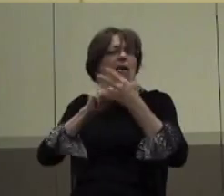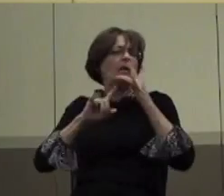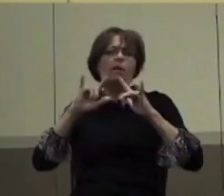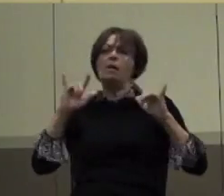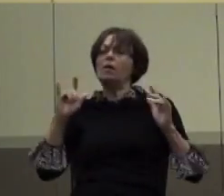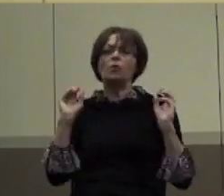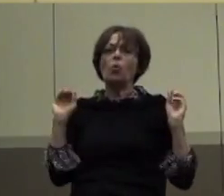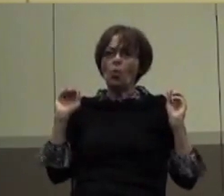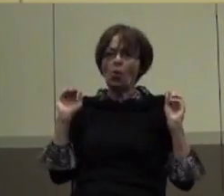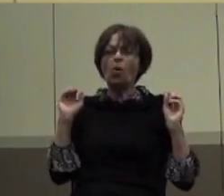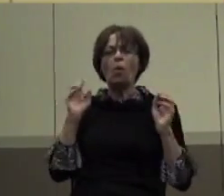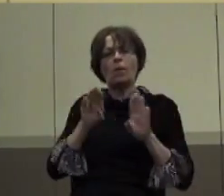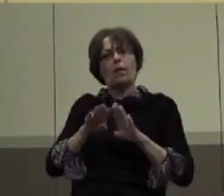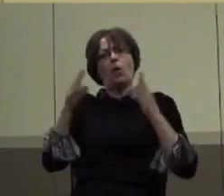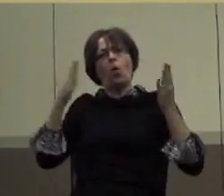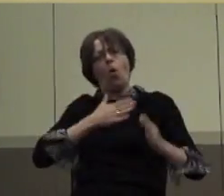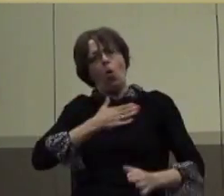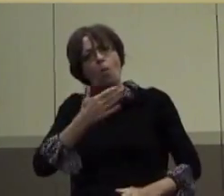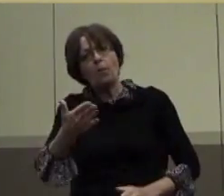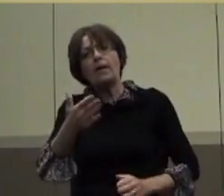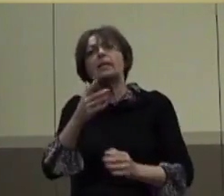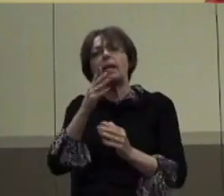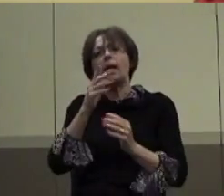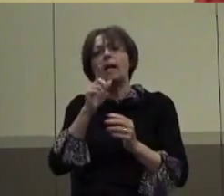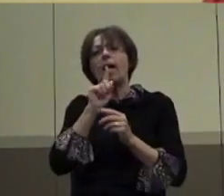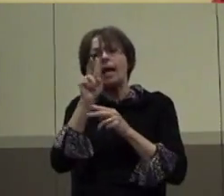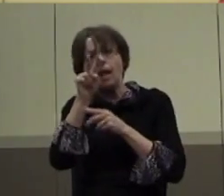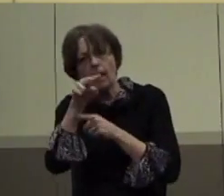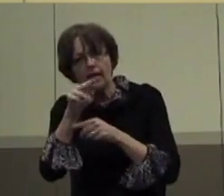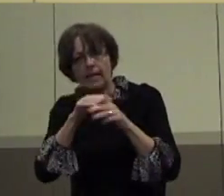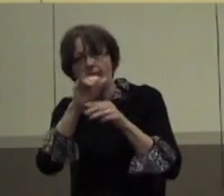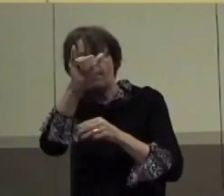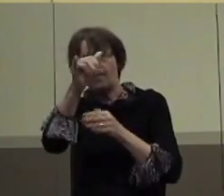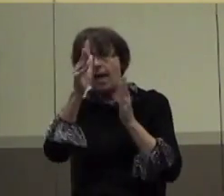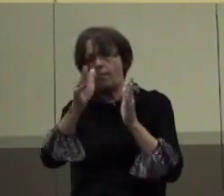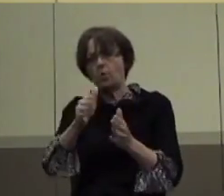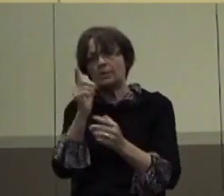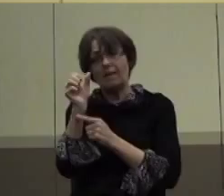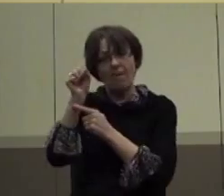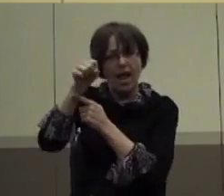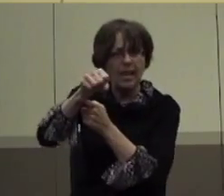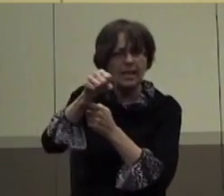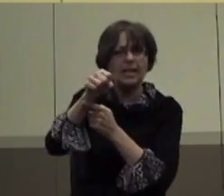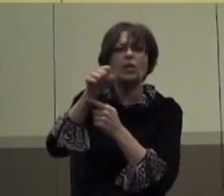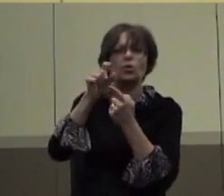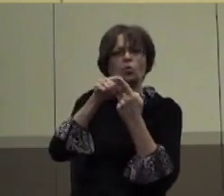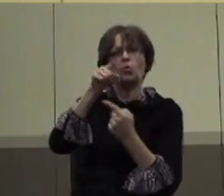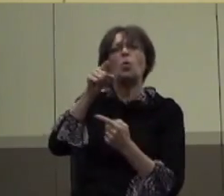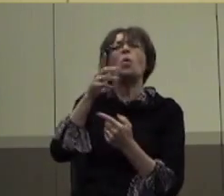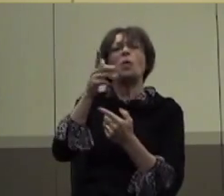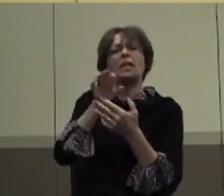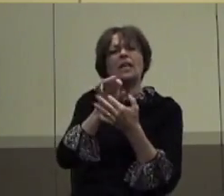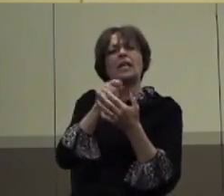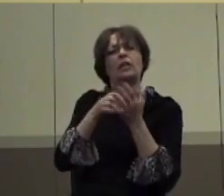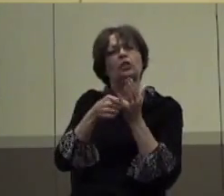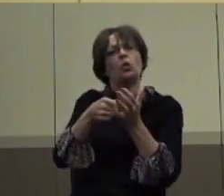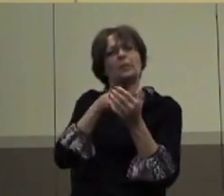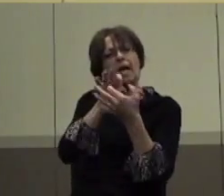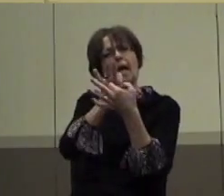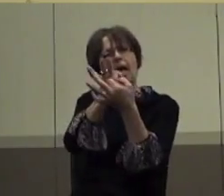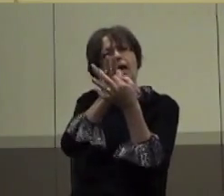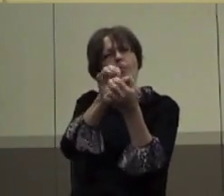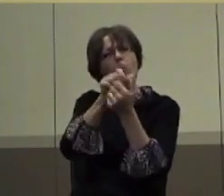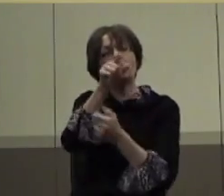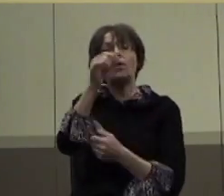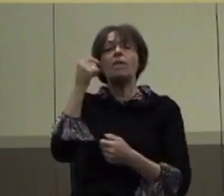stuff. All right? I want to lean a little bit towards the person. If I'm kind of leaning towards you, I'm kind of indicating that I'm with you. If I'm